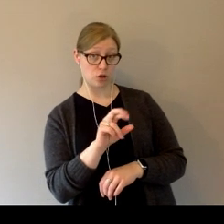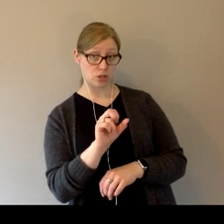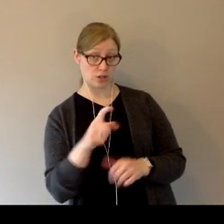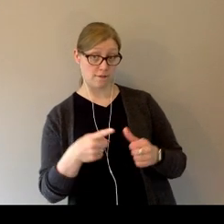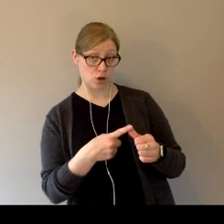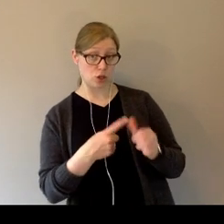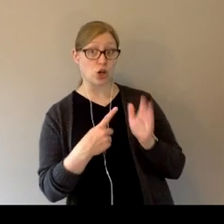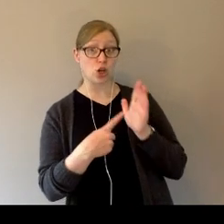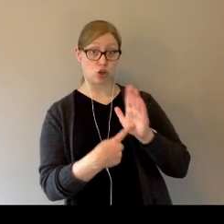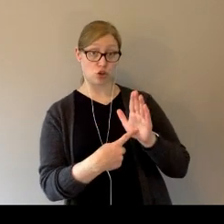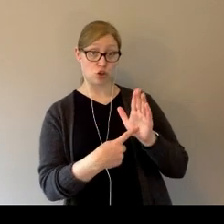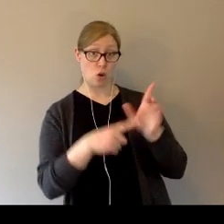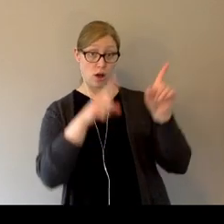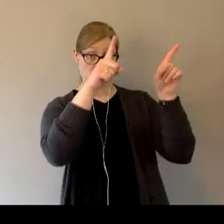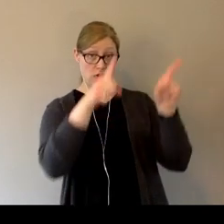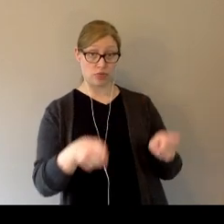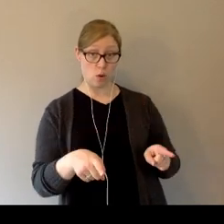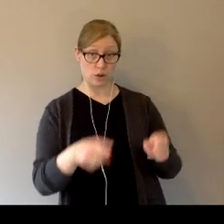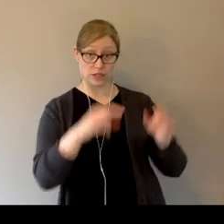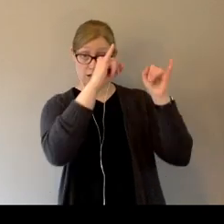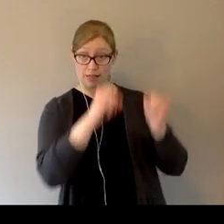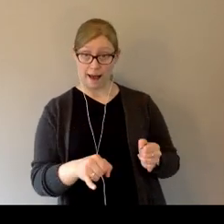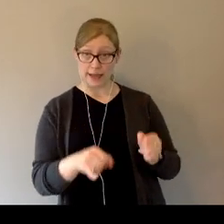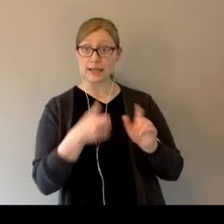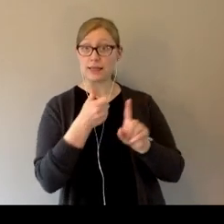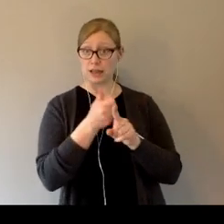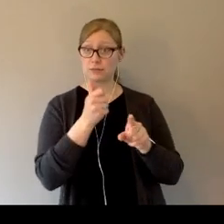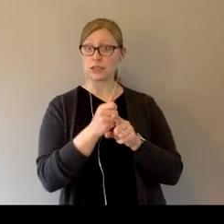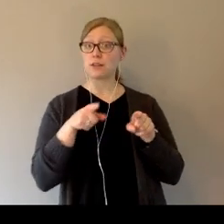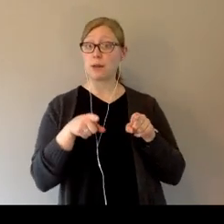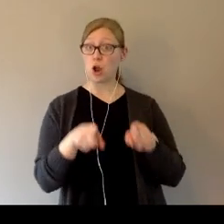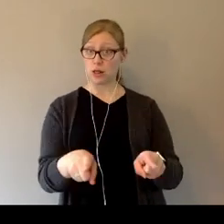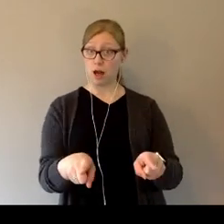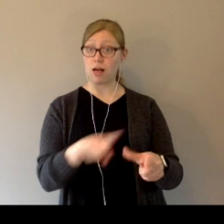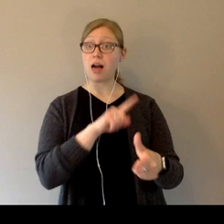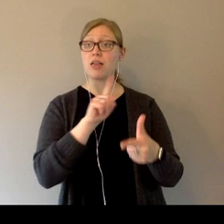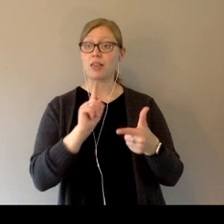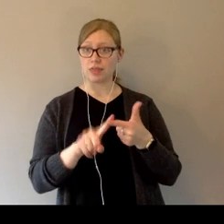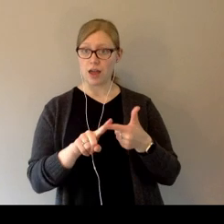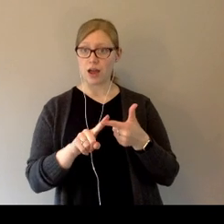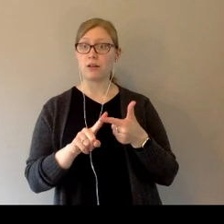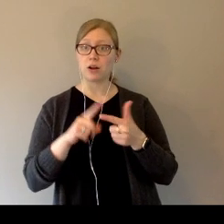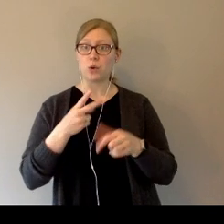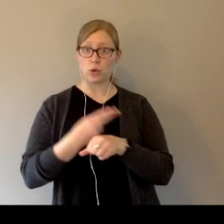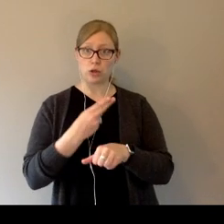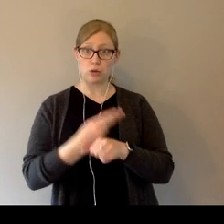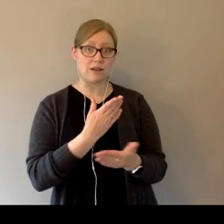the other corresponding angles are congruent. So the converse